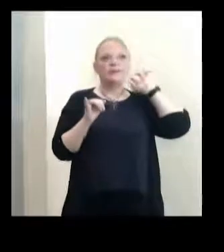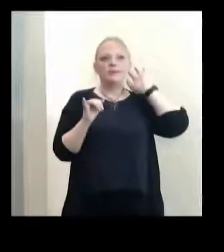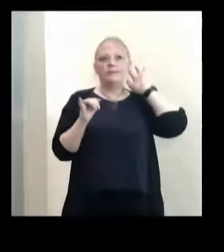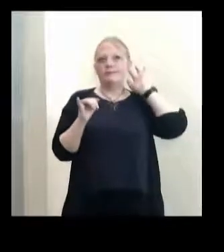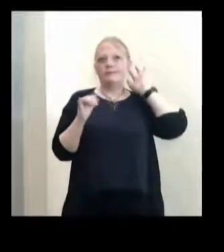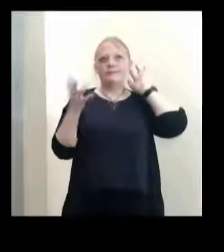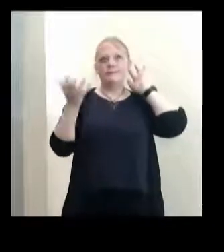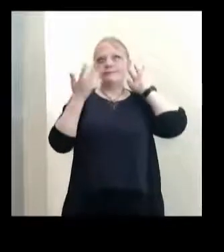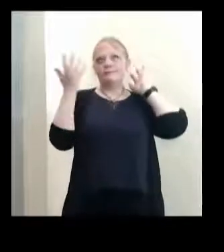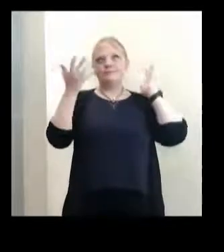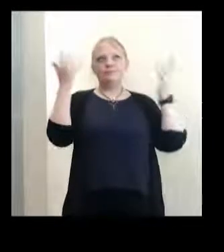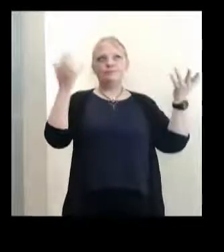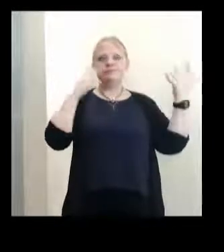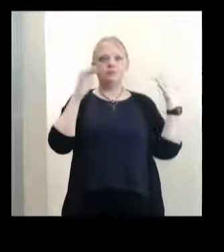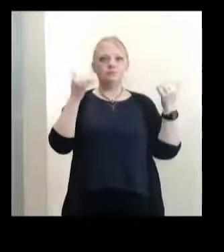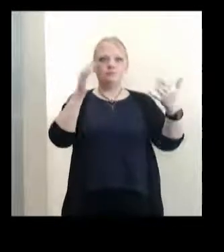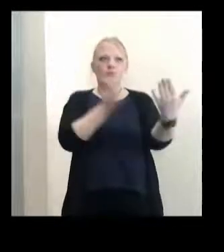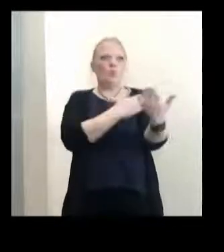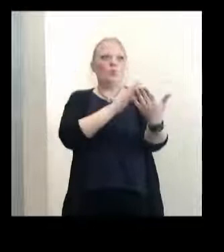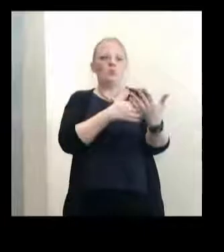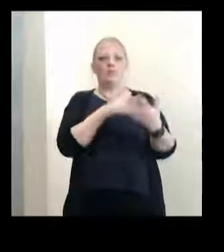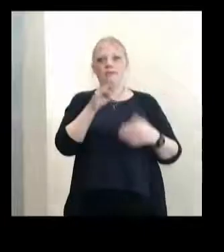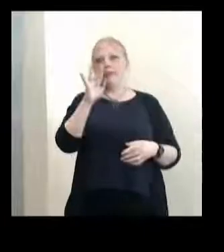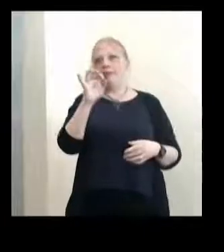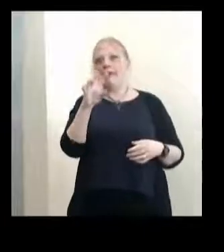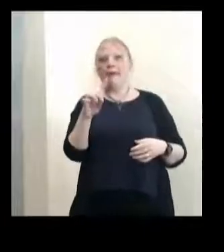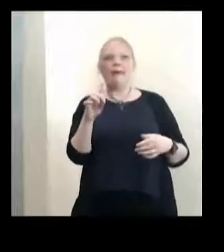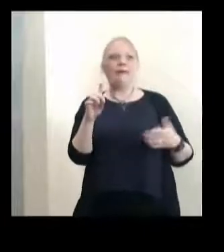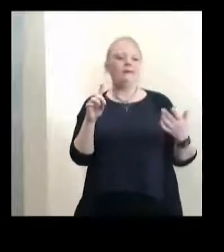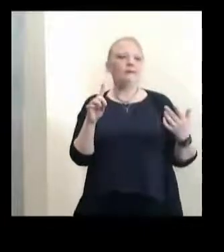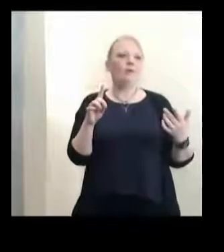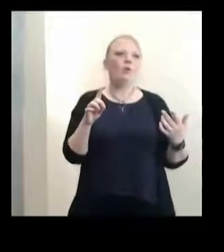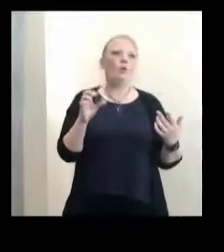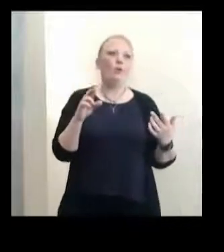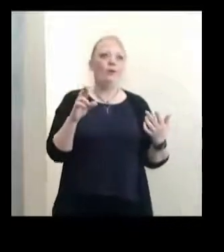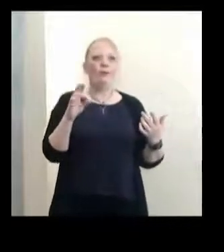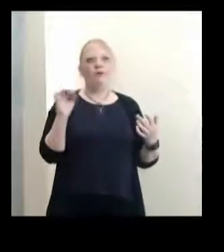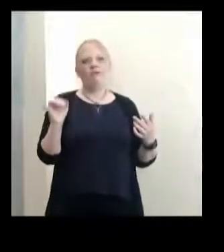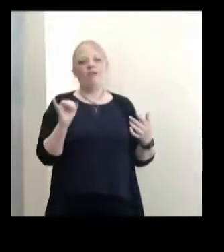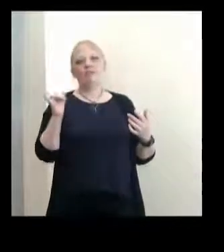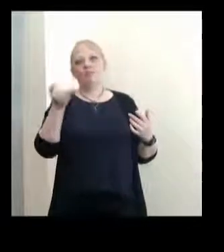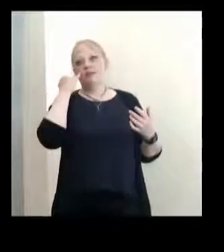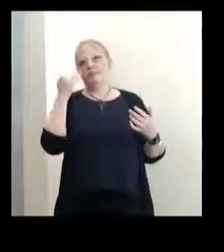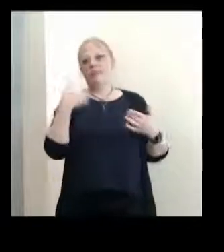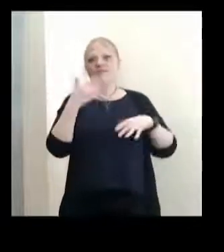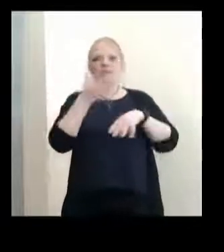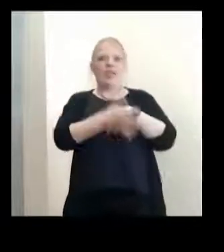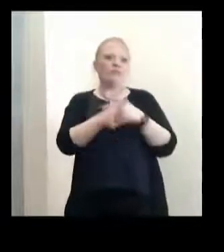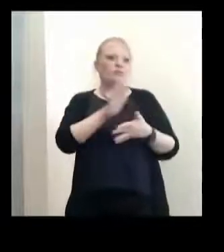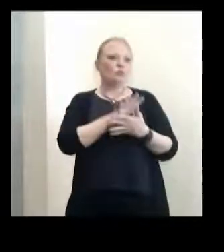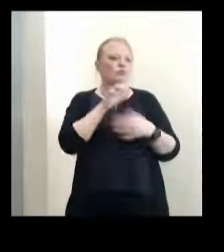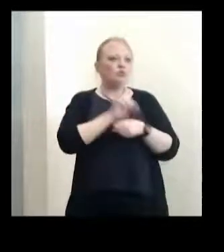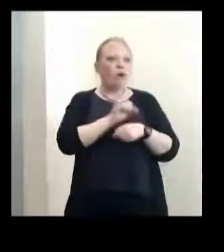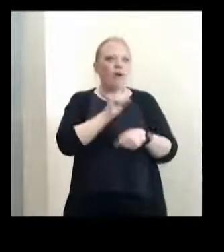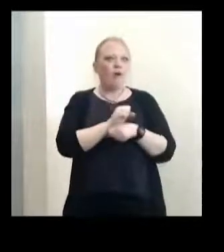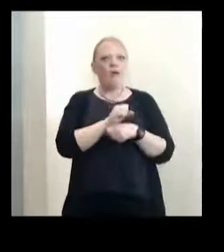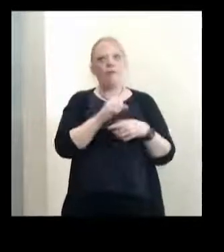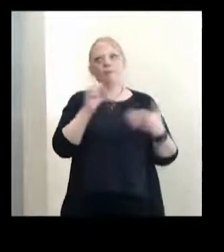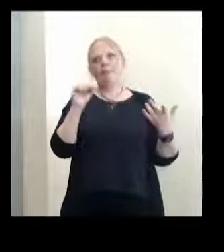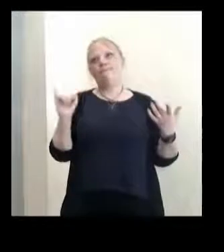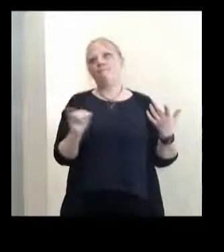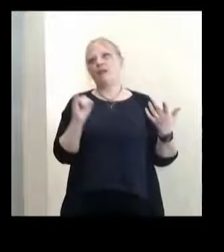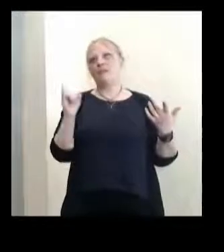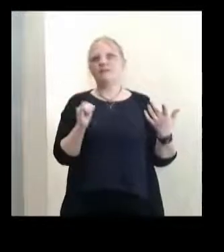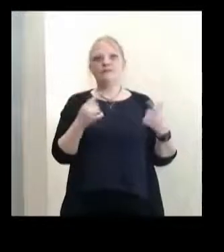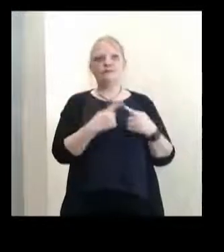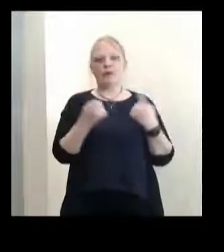they're, play music and they're in a band, or they can get infected if they have an after-school job. They can get infected from being in